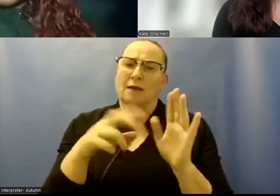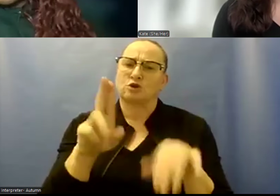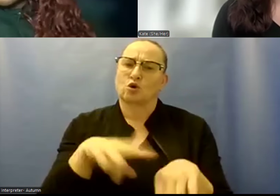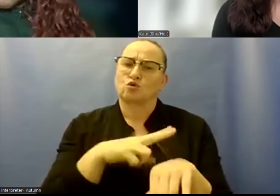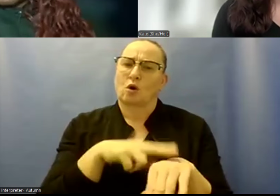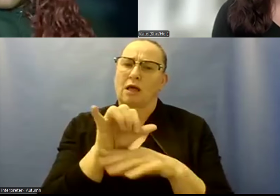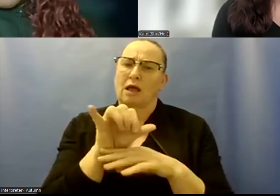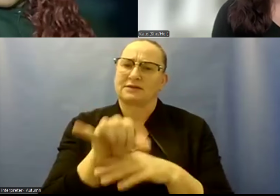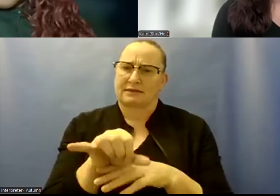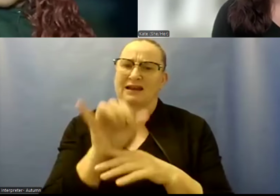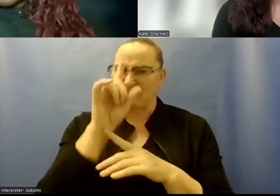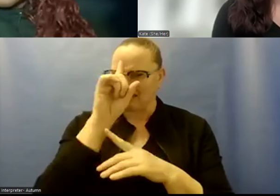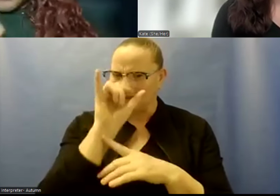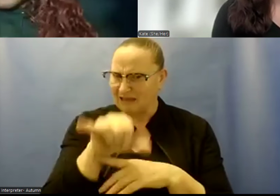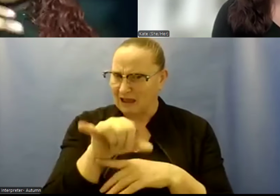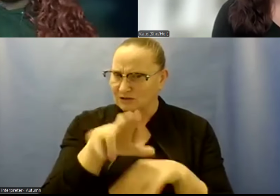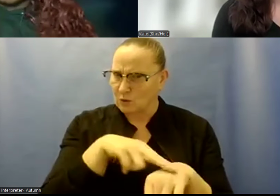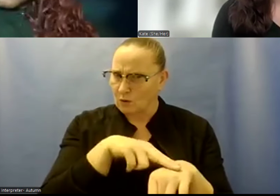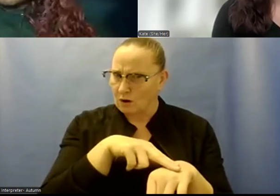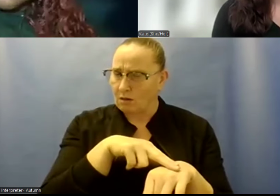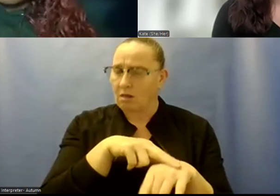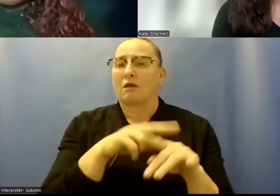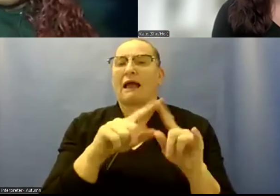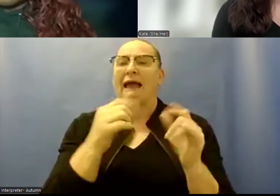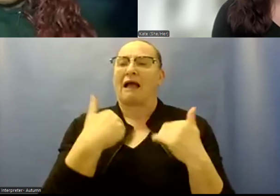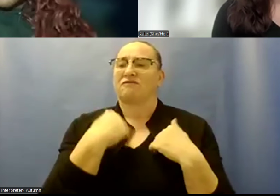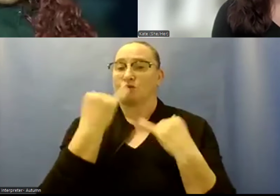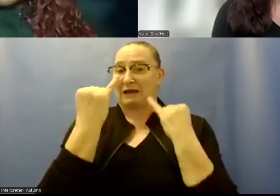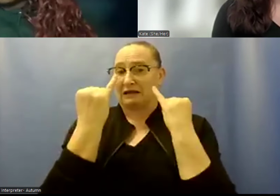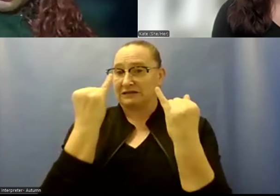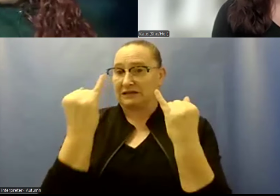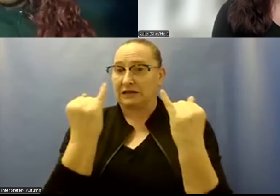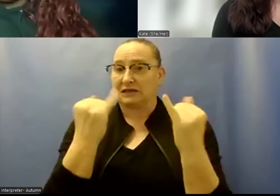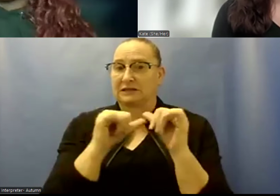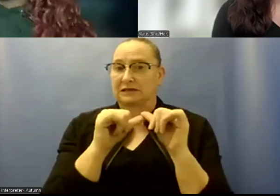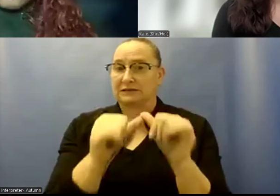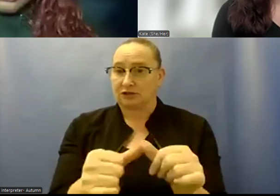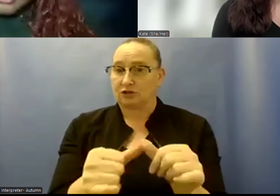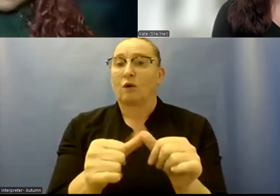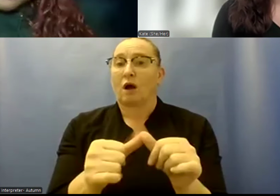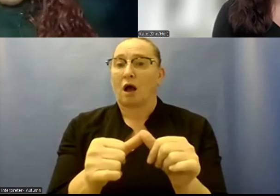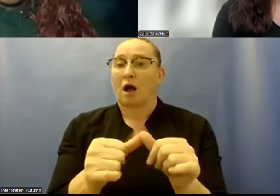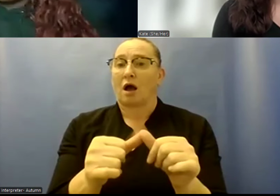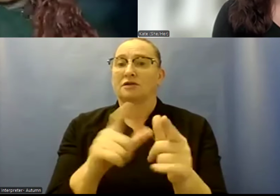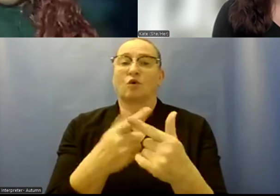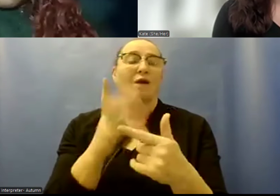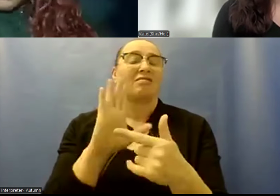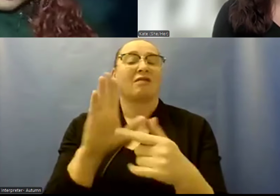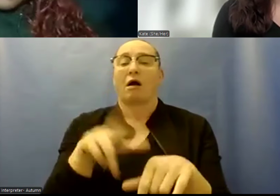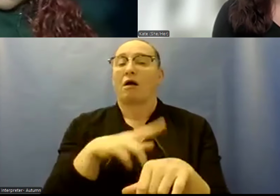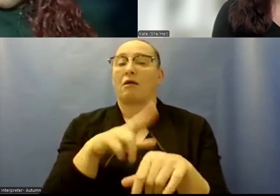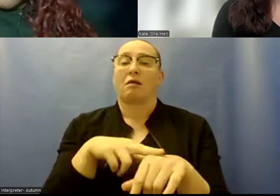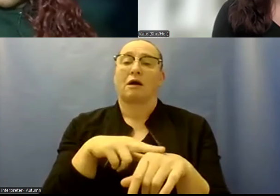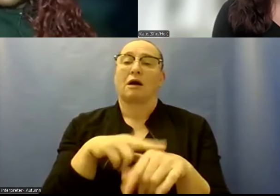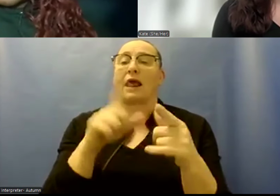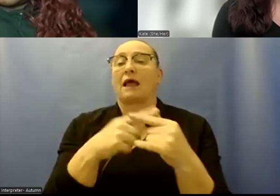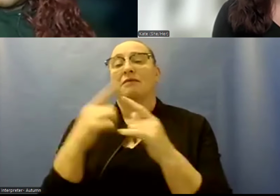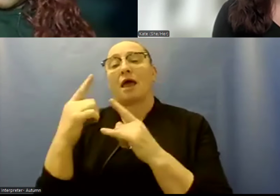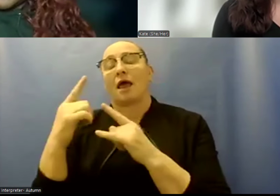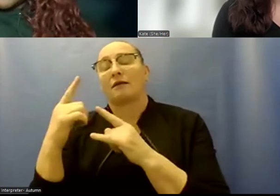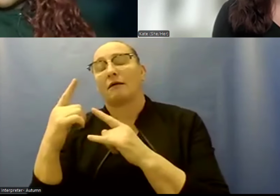think that's a normal thing and have Mhm. those ideas also continue on within our platonic relationships, within our romantic